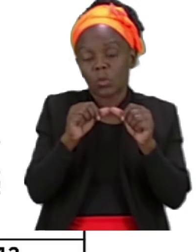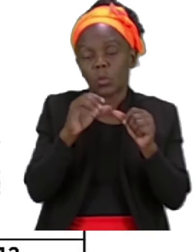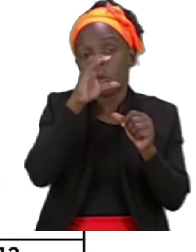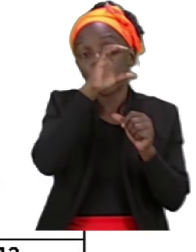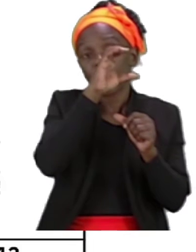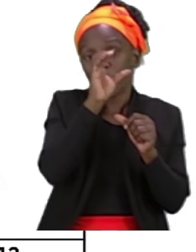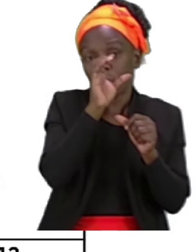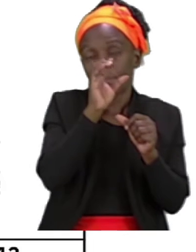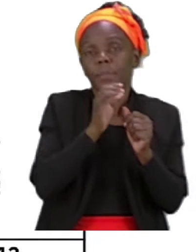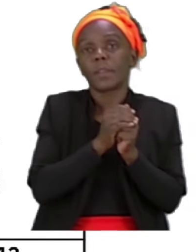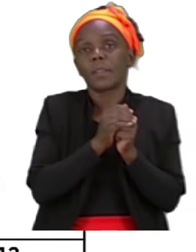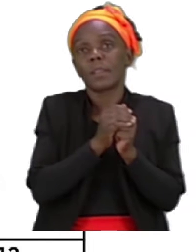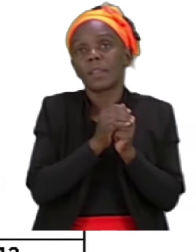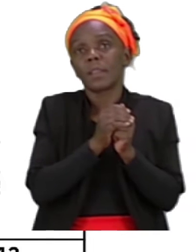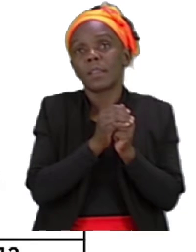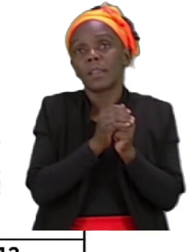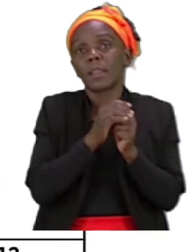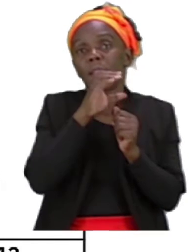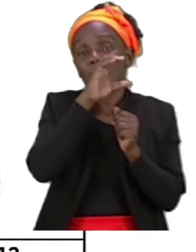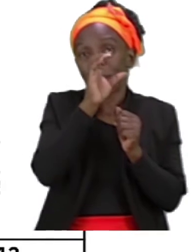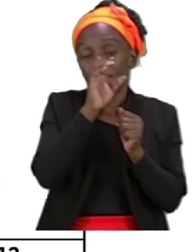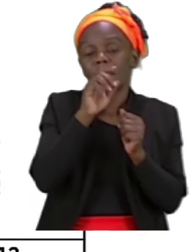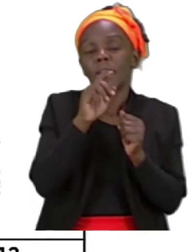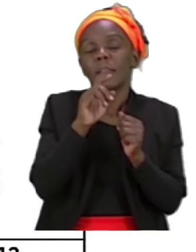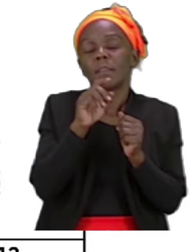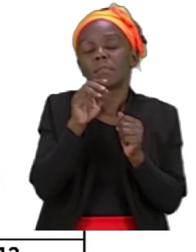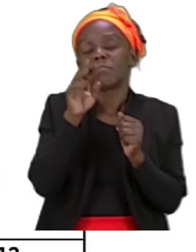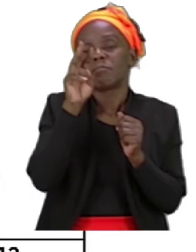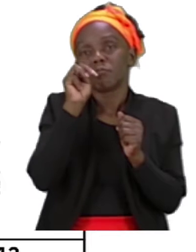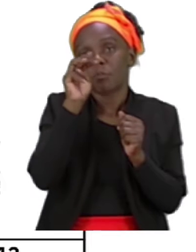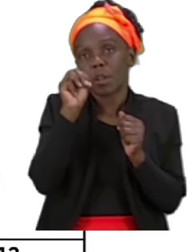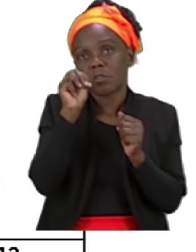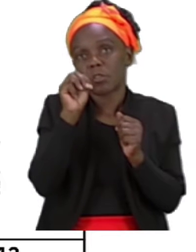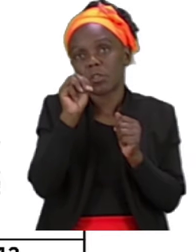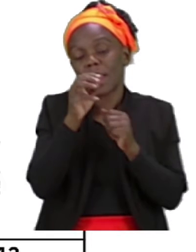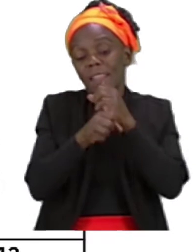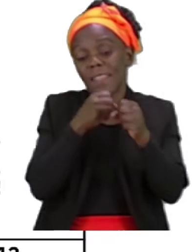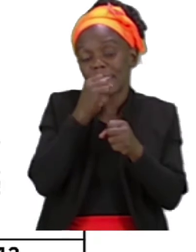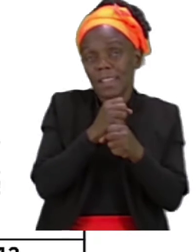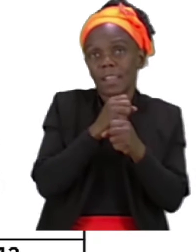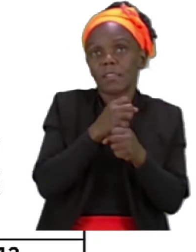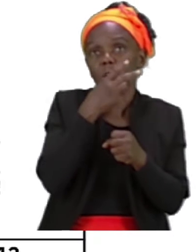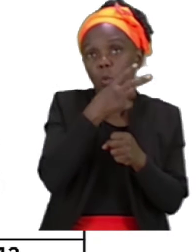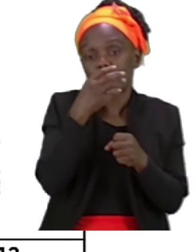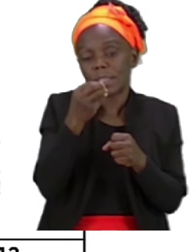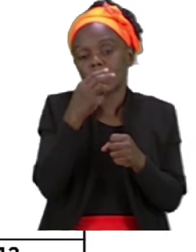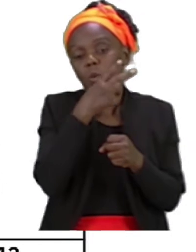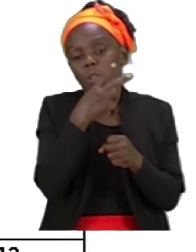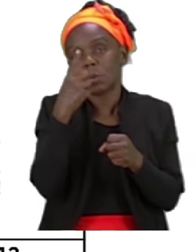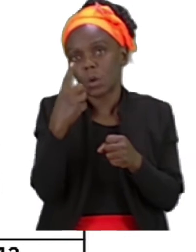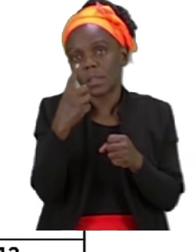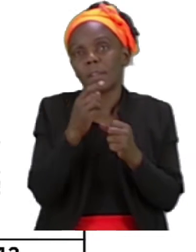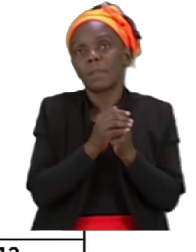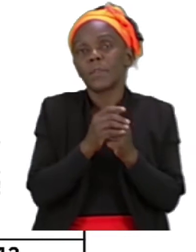of March, and then the year, which is 2021. So we always start with the